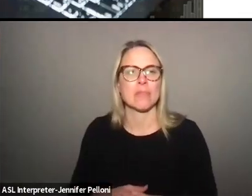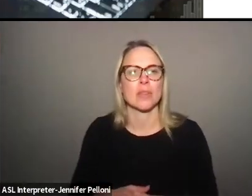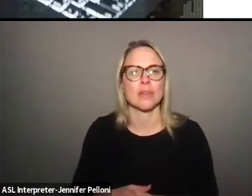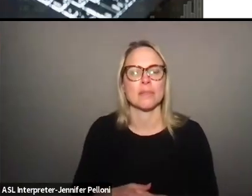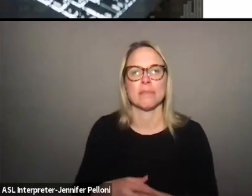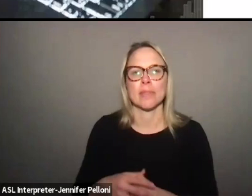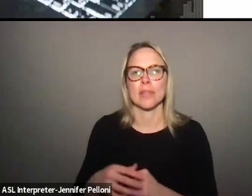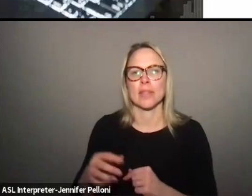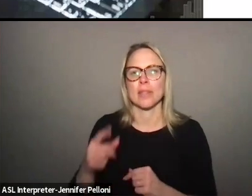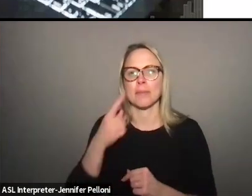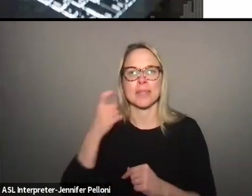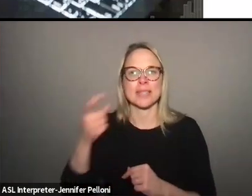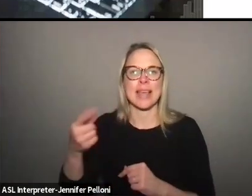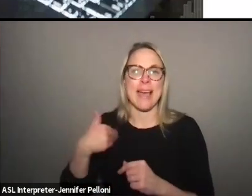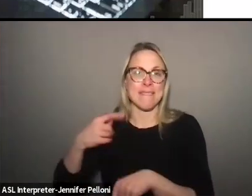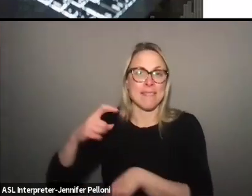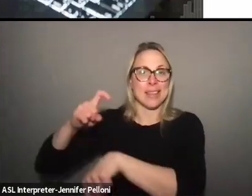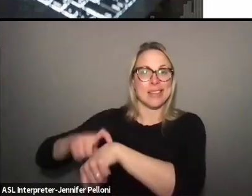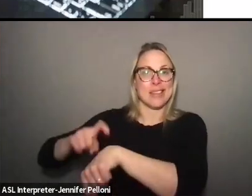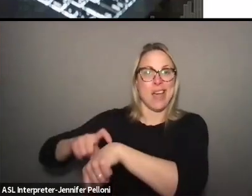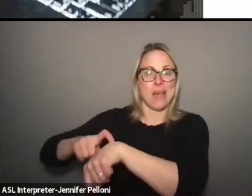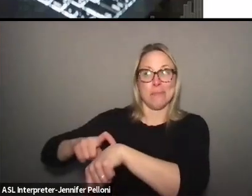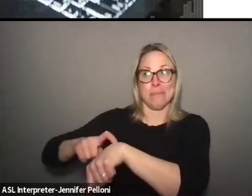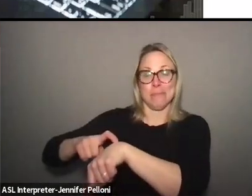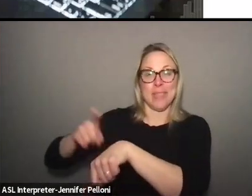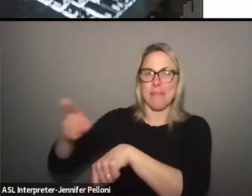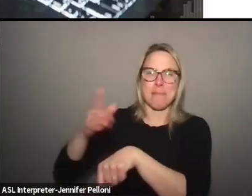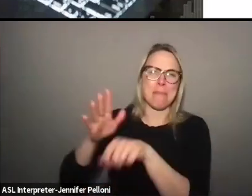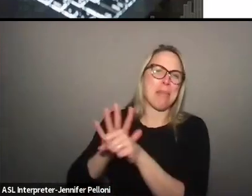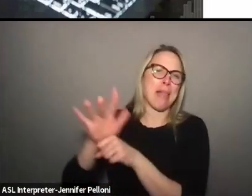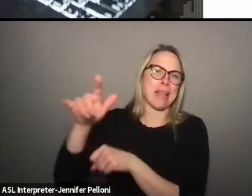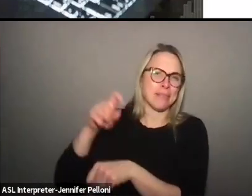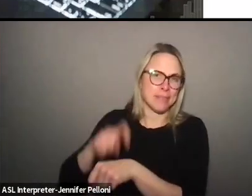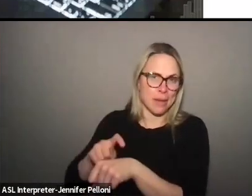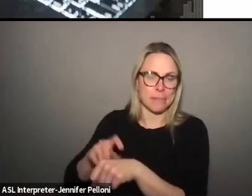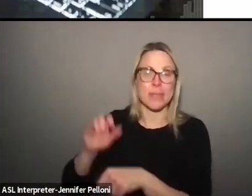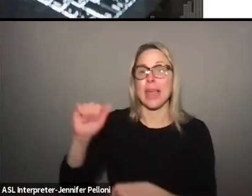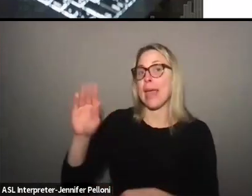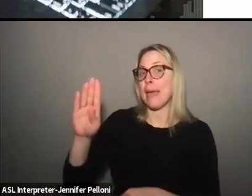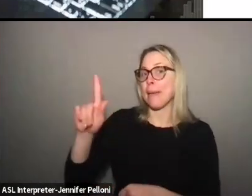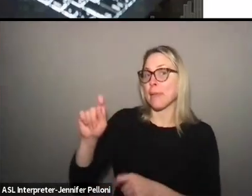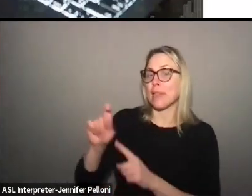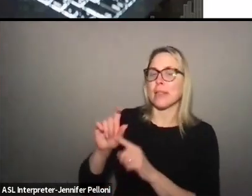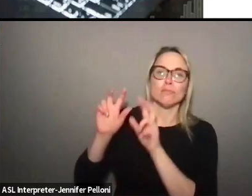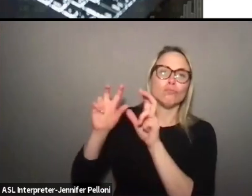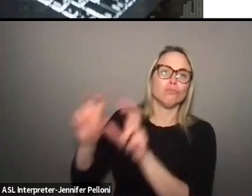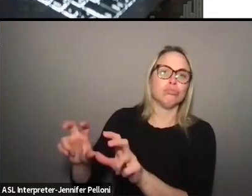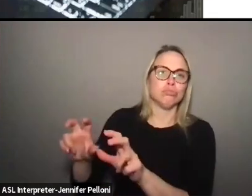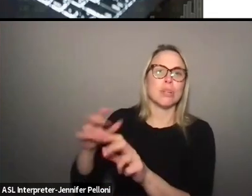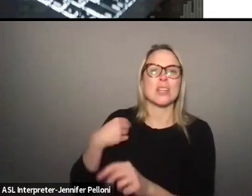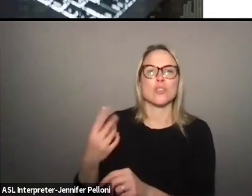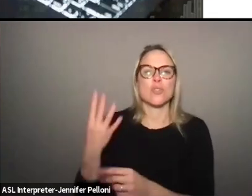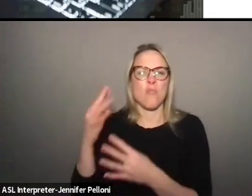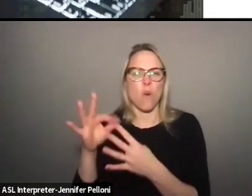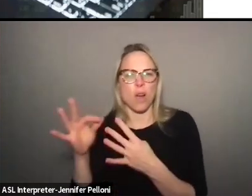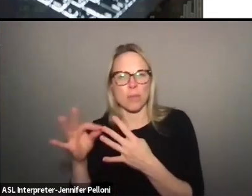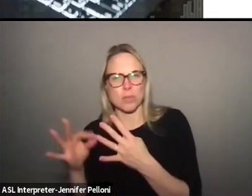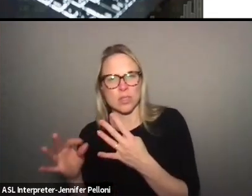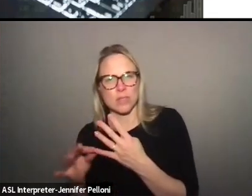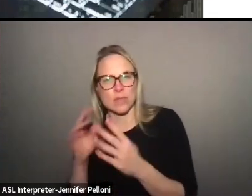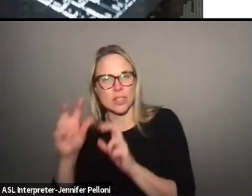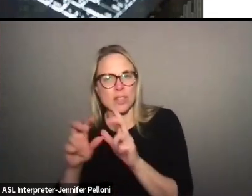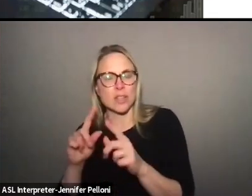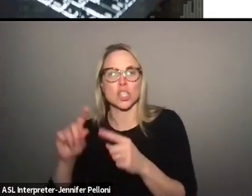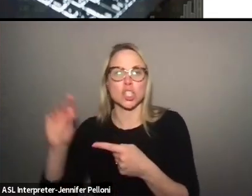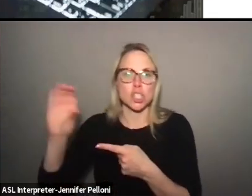lot because they have time on their side. They want to put money into ABLE and use one of those 4 investment choices, a